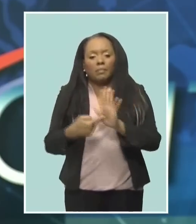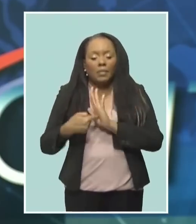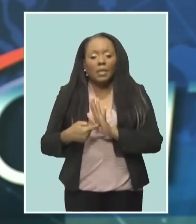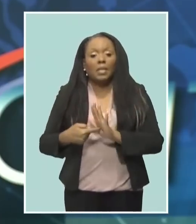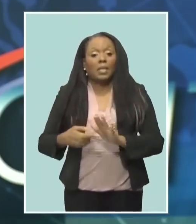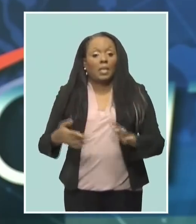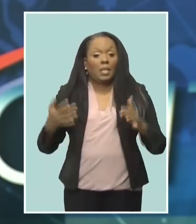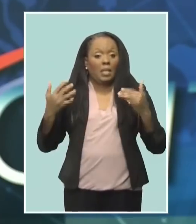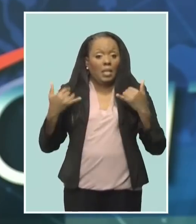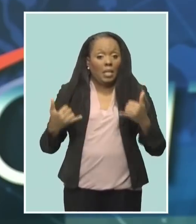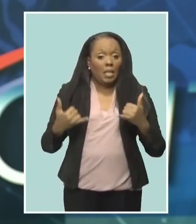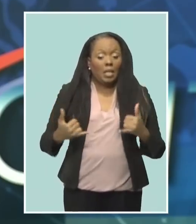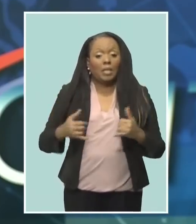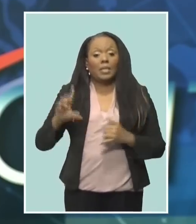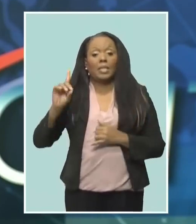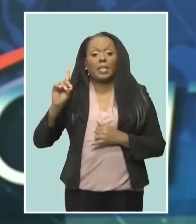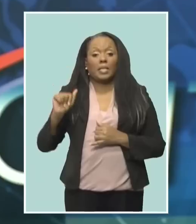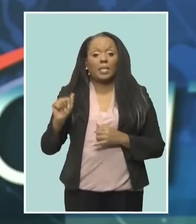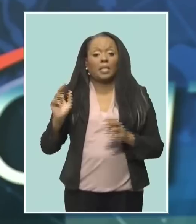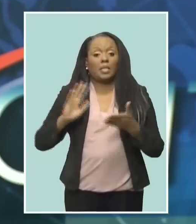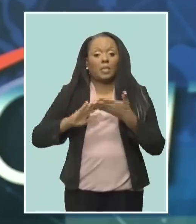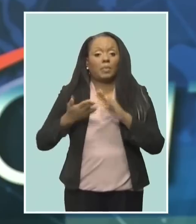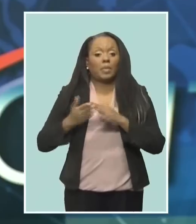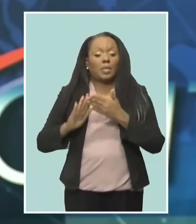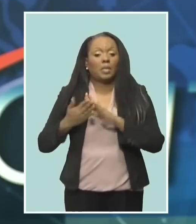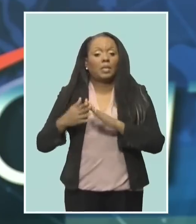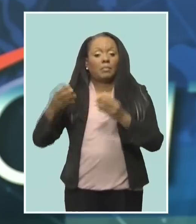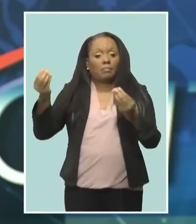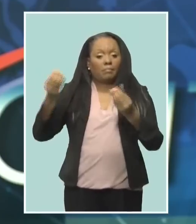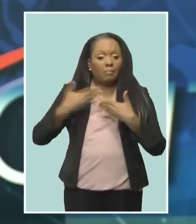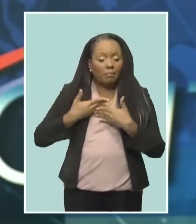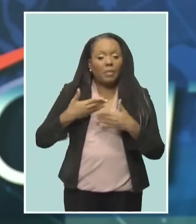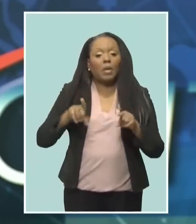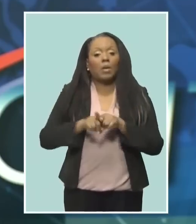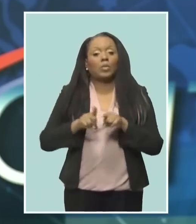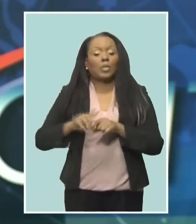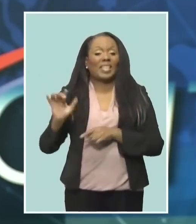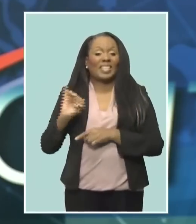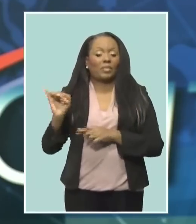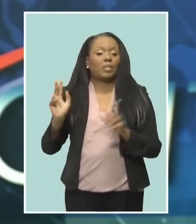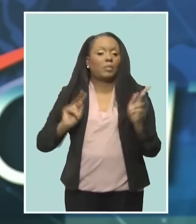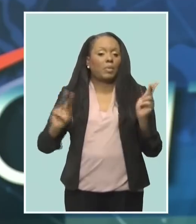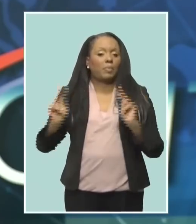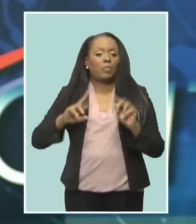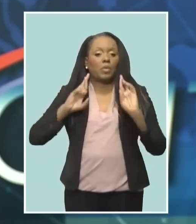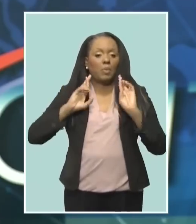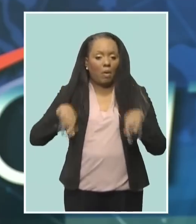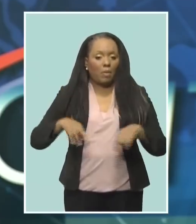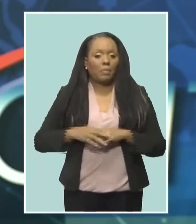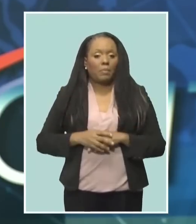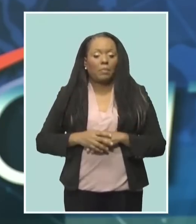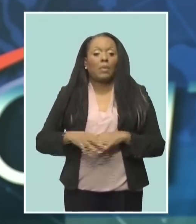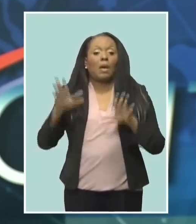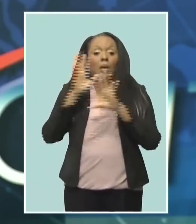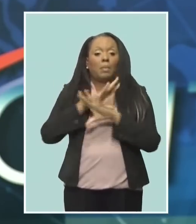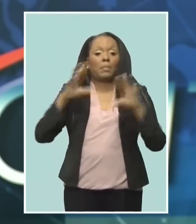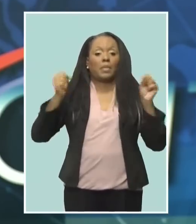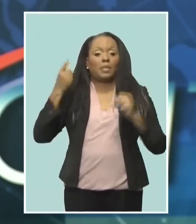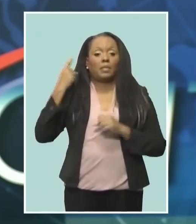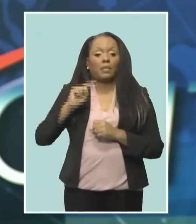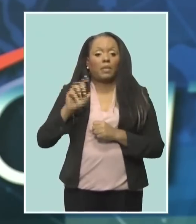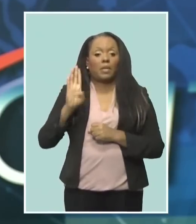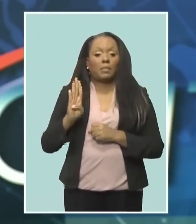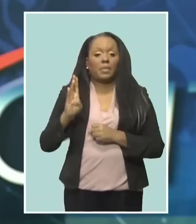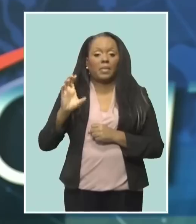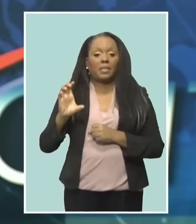directly from the disabled community and get a response from the insurers. Now, President of the Barbados Council for the Disabled,